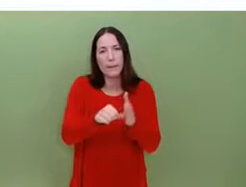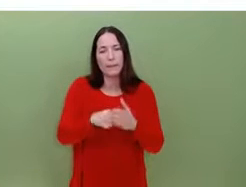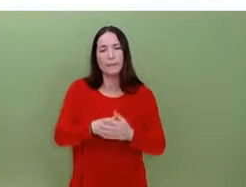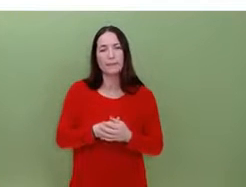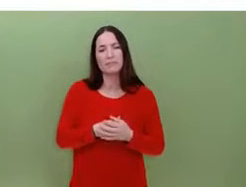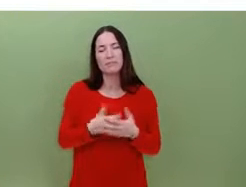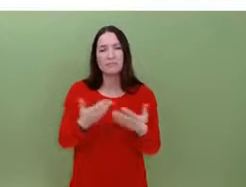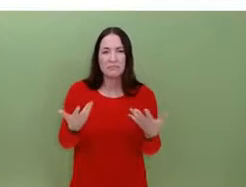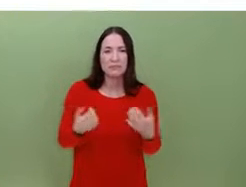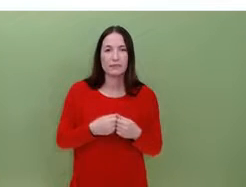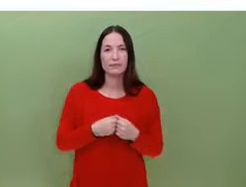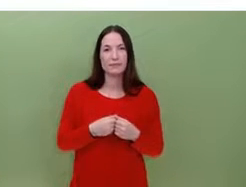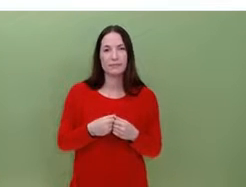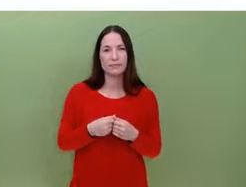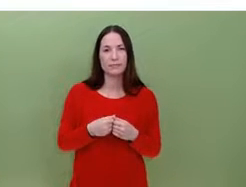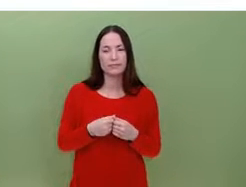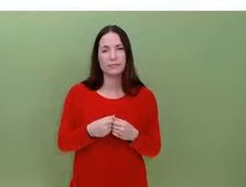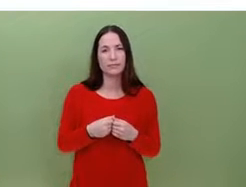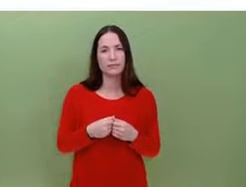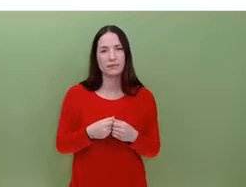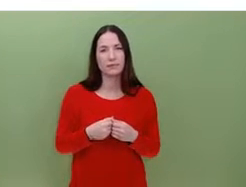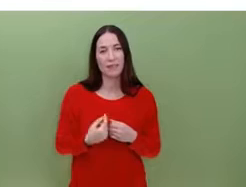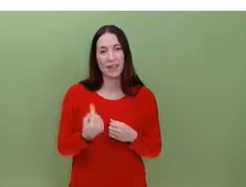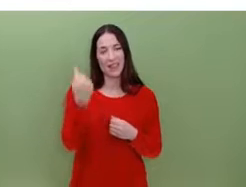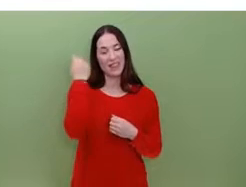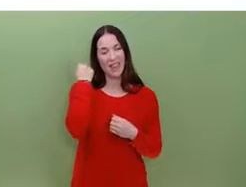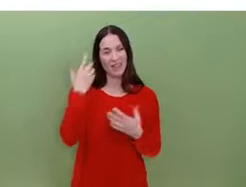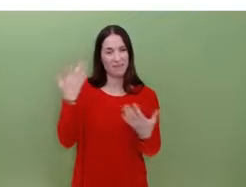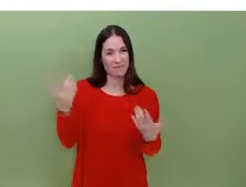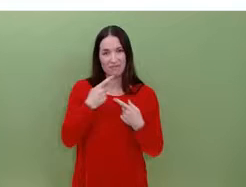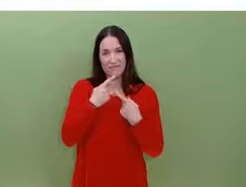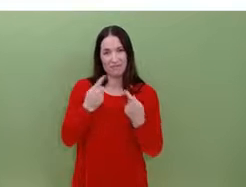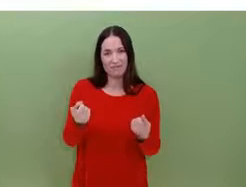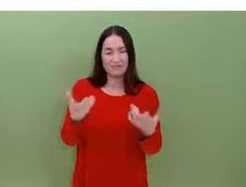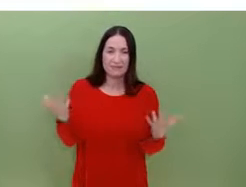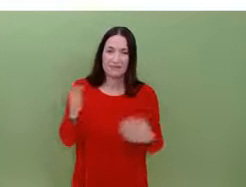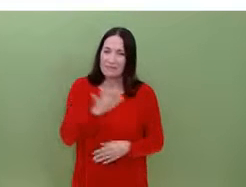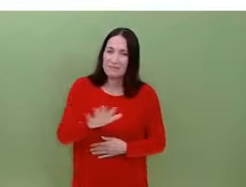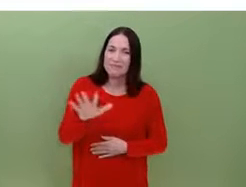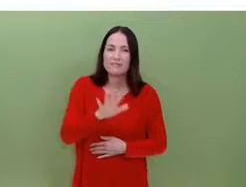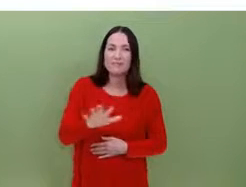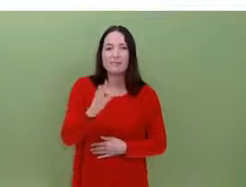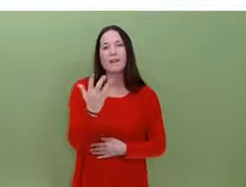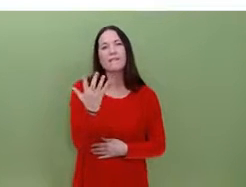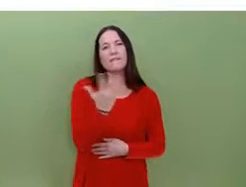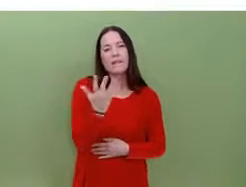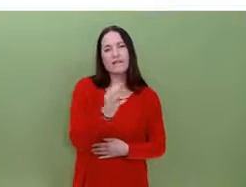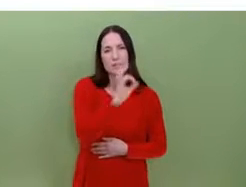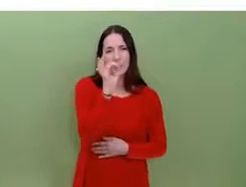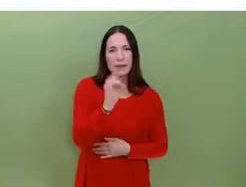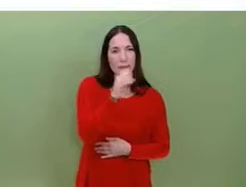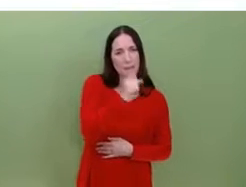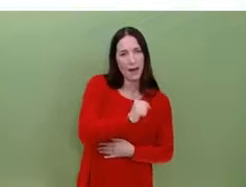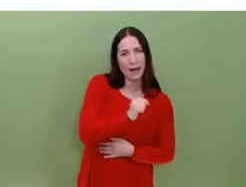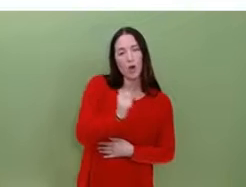Basically, when I was pressed, I said, look, there'll be approximately 15% male and 20%